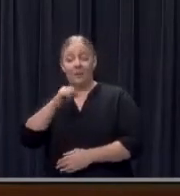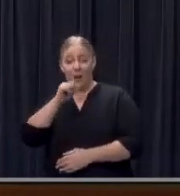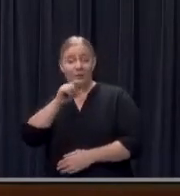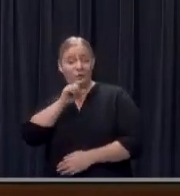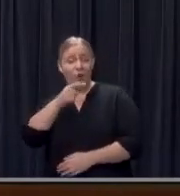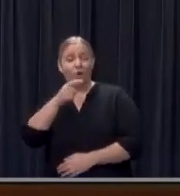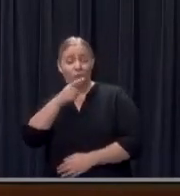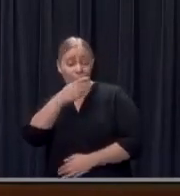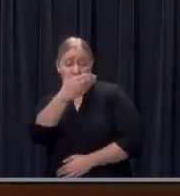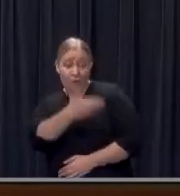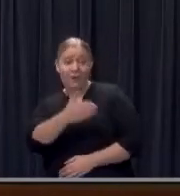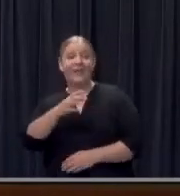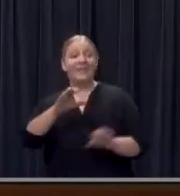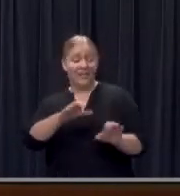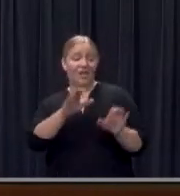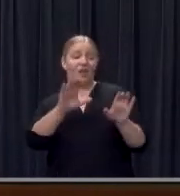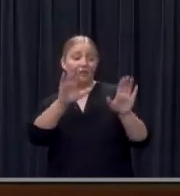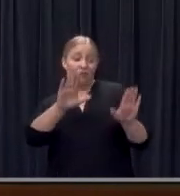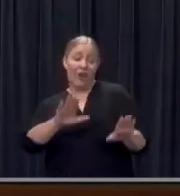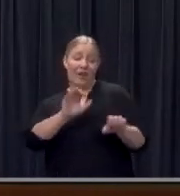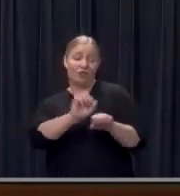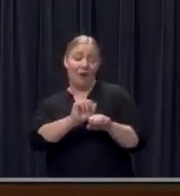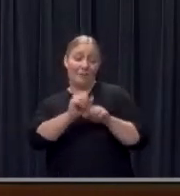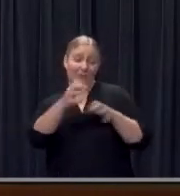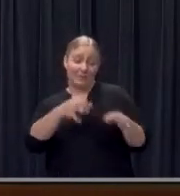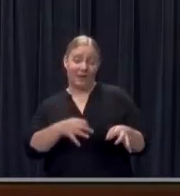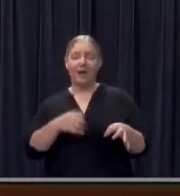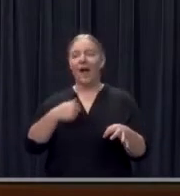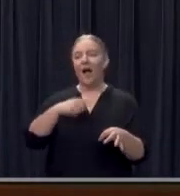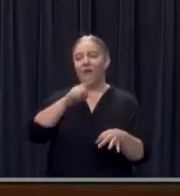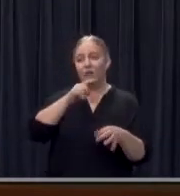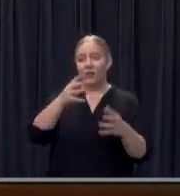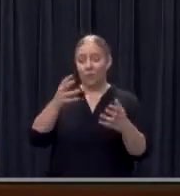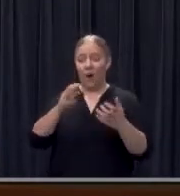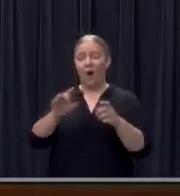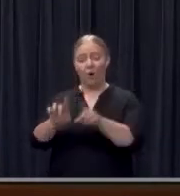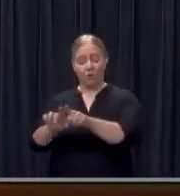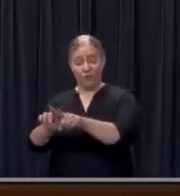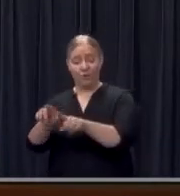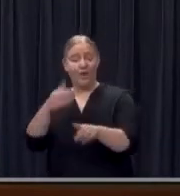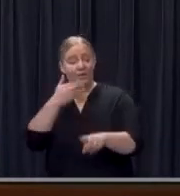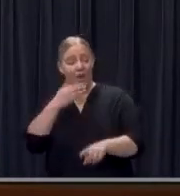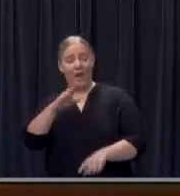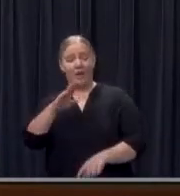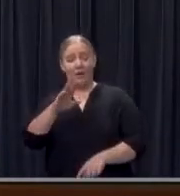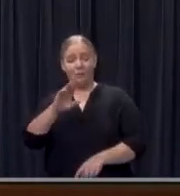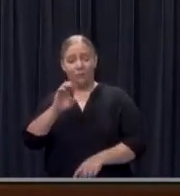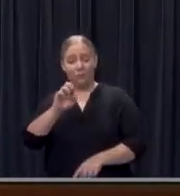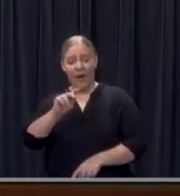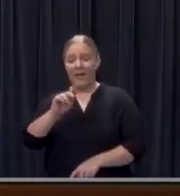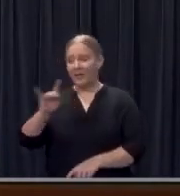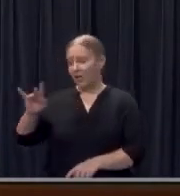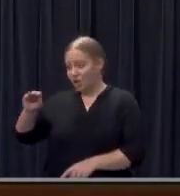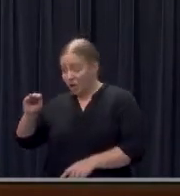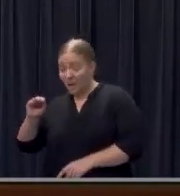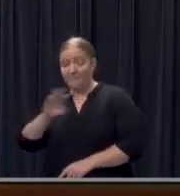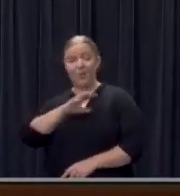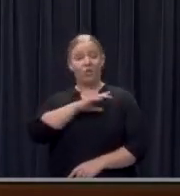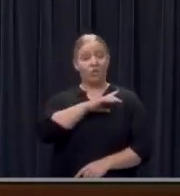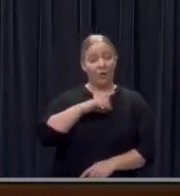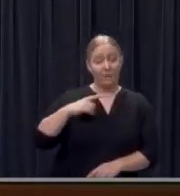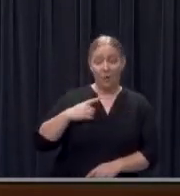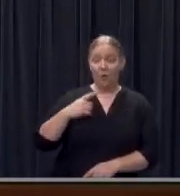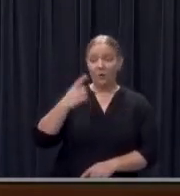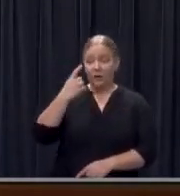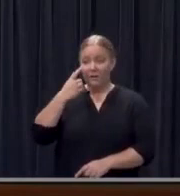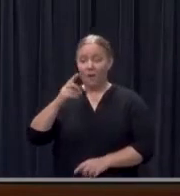he is, but he did a great job of explaining it. I really would like also to thank Brent and Jim and the board for the foresight